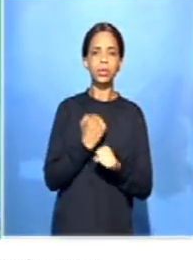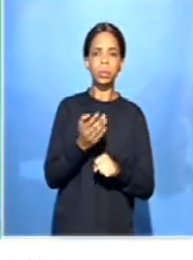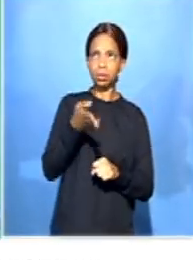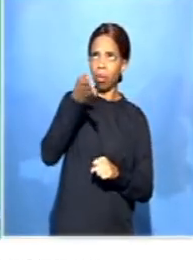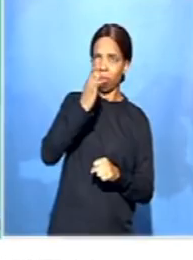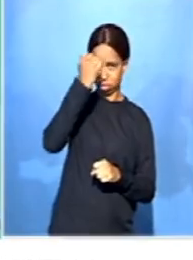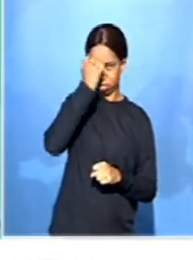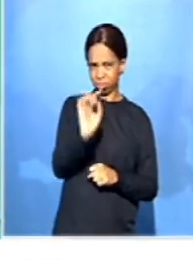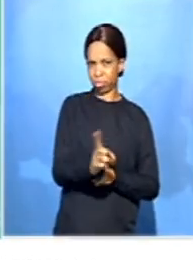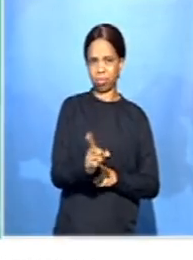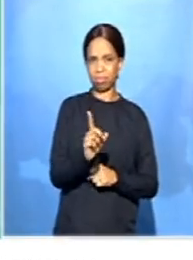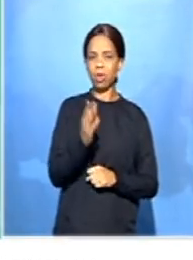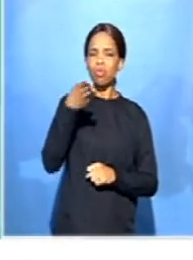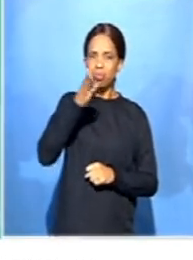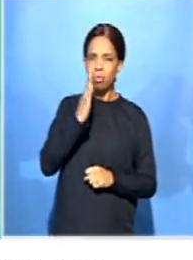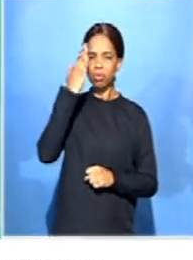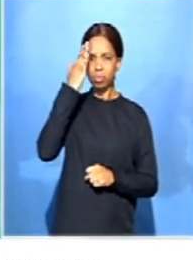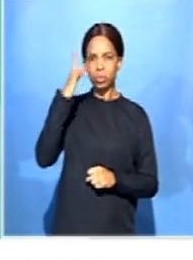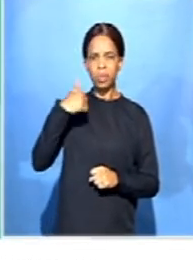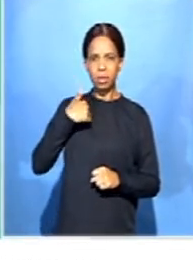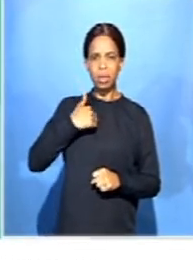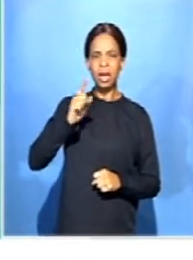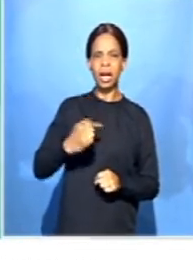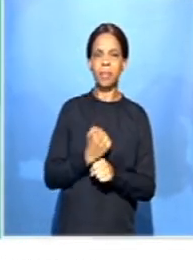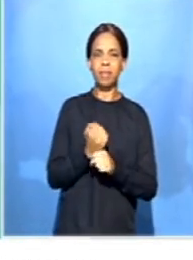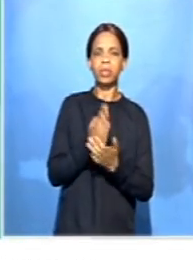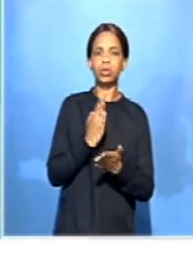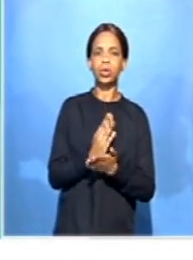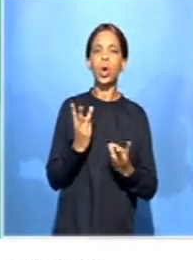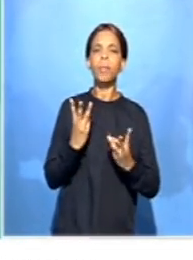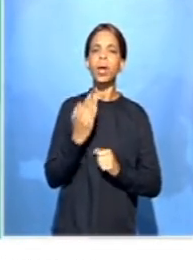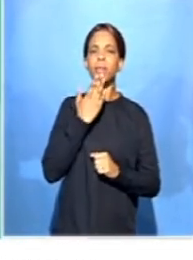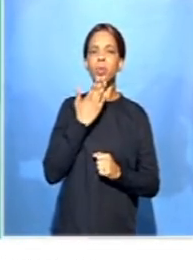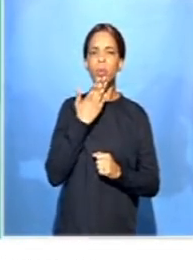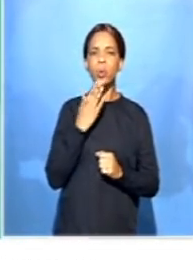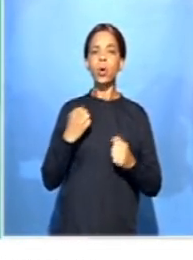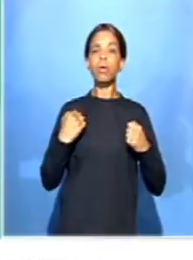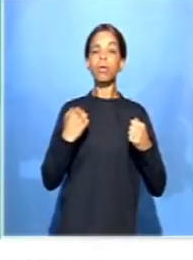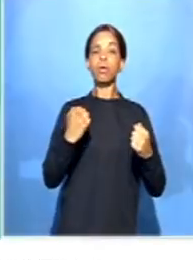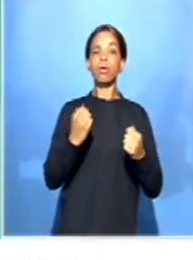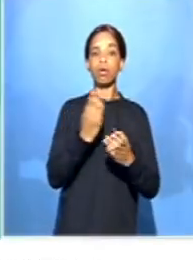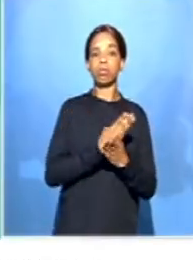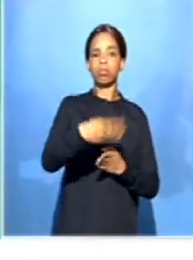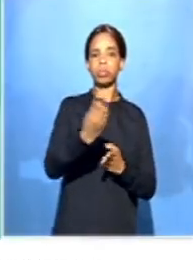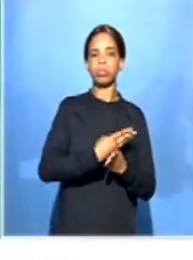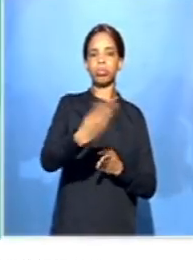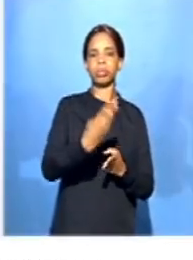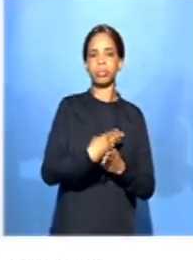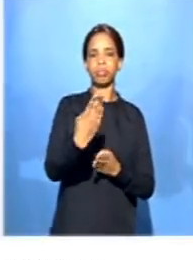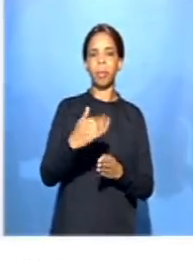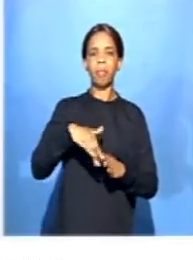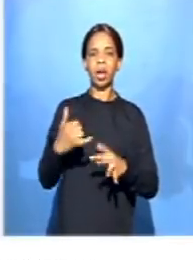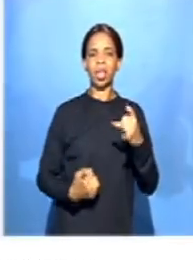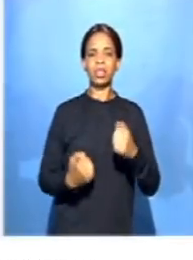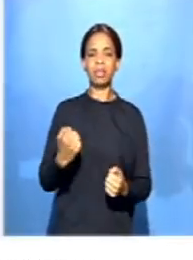it possible that Lona balisa mang lila tati pampiri ka defense steps sa dikoloi ki tshwanetse ke change the mindset sa lona